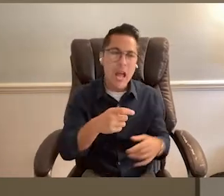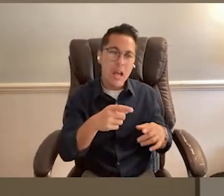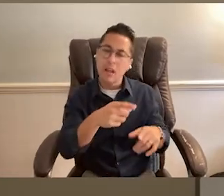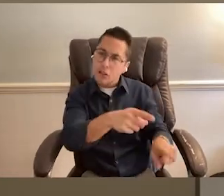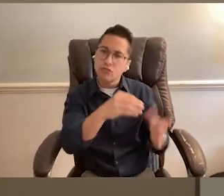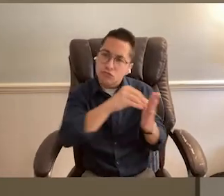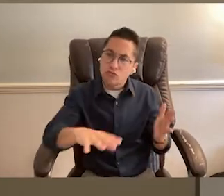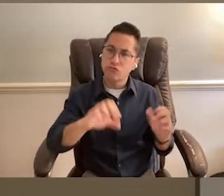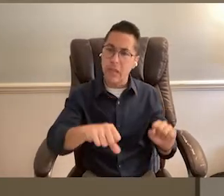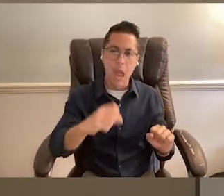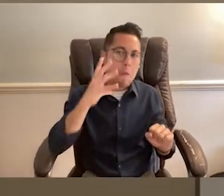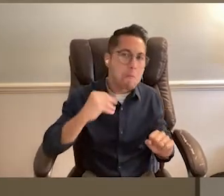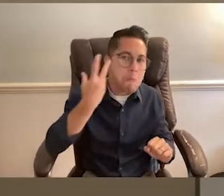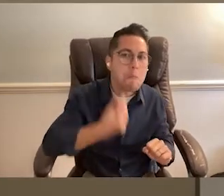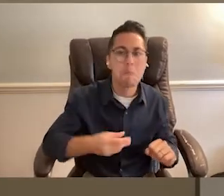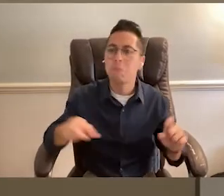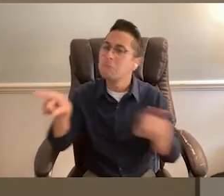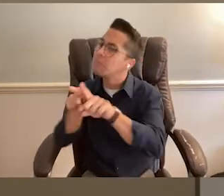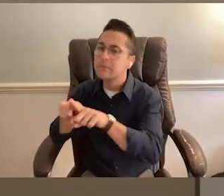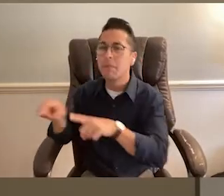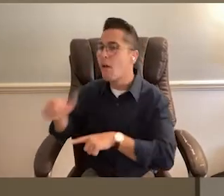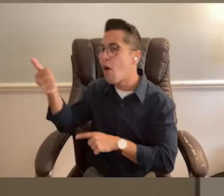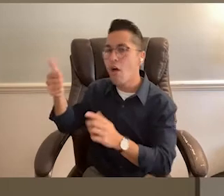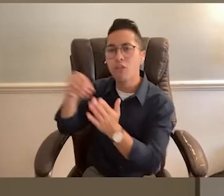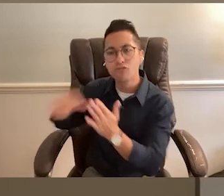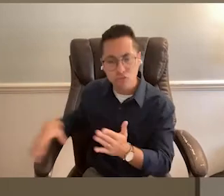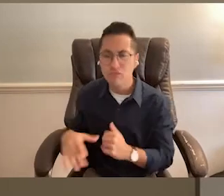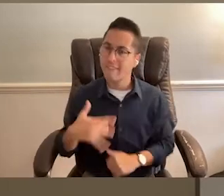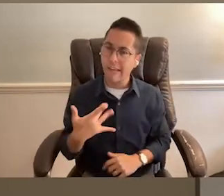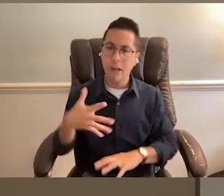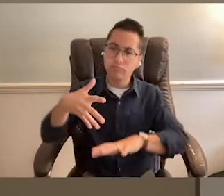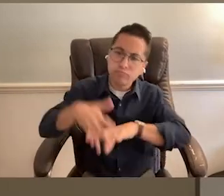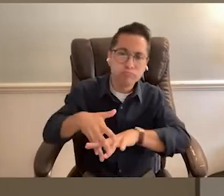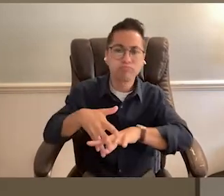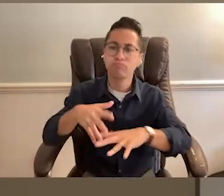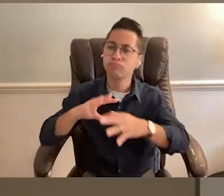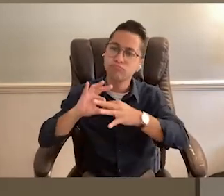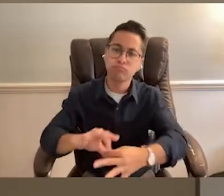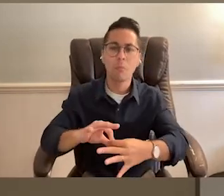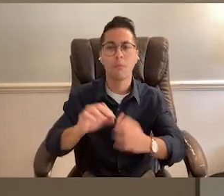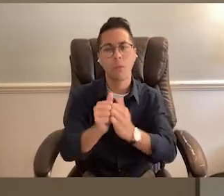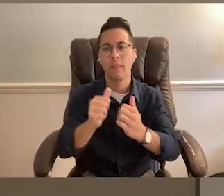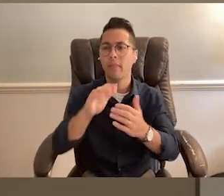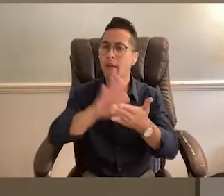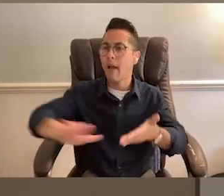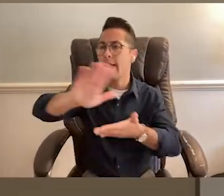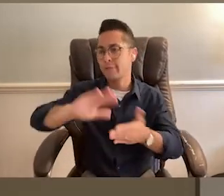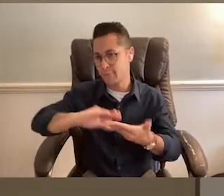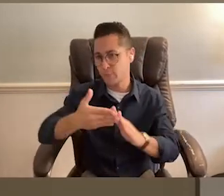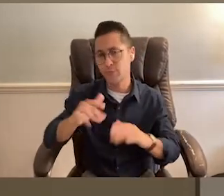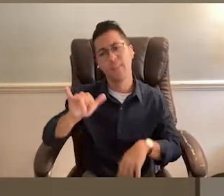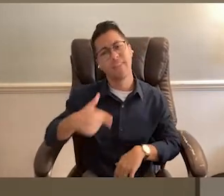Our students are in college classes with their degree-seeking matriculating peers. And they have full access to campus, so they can go to